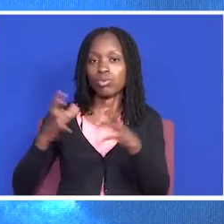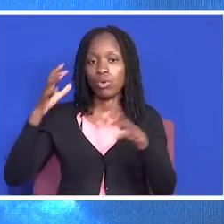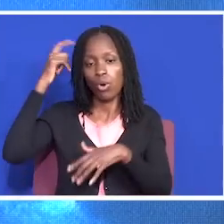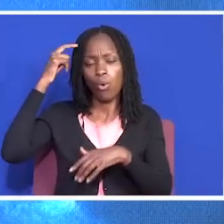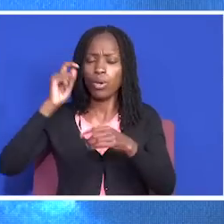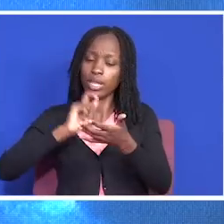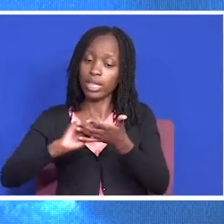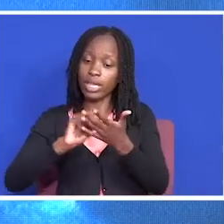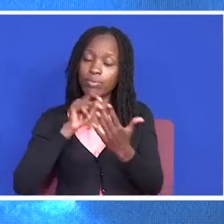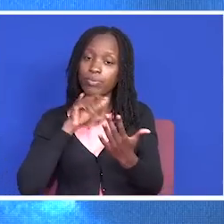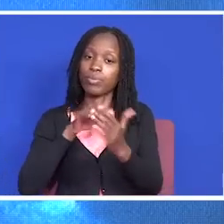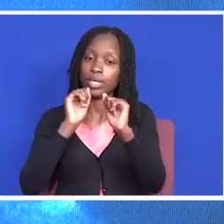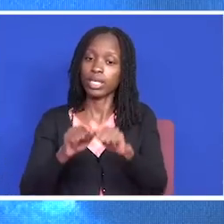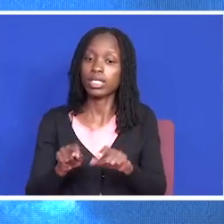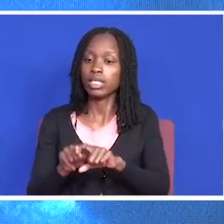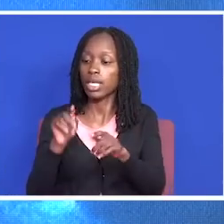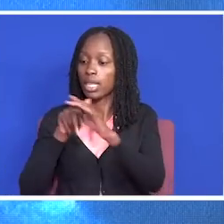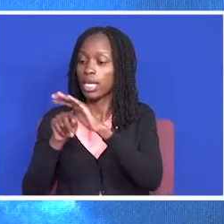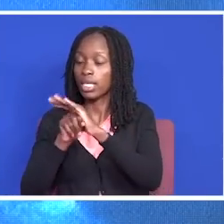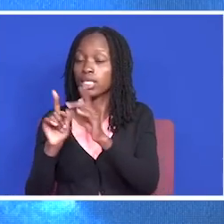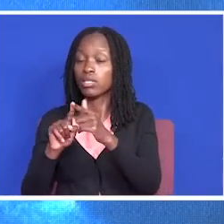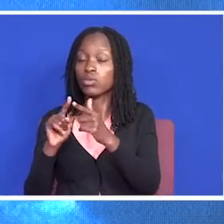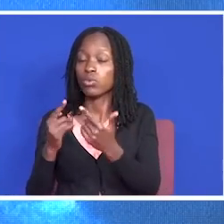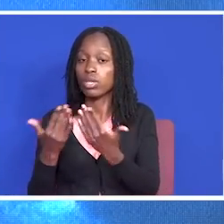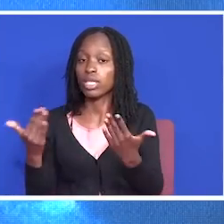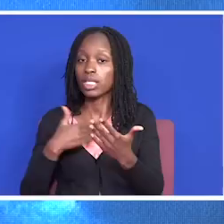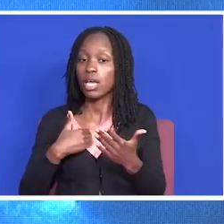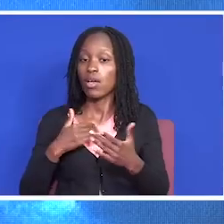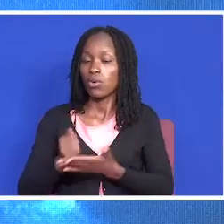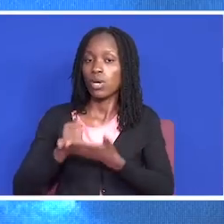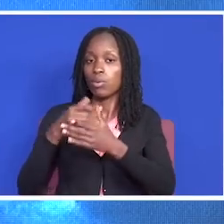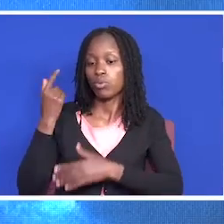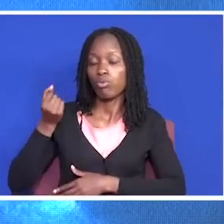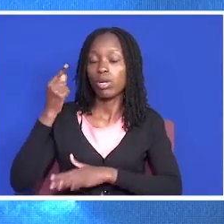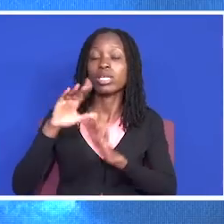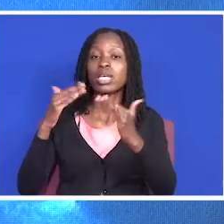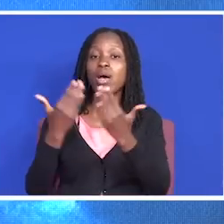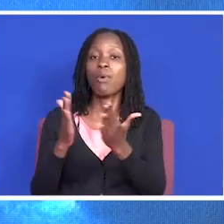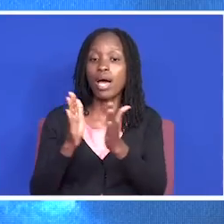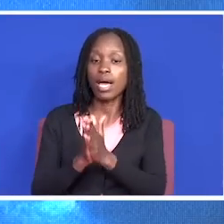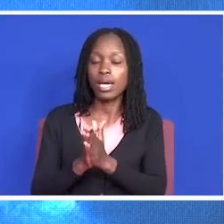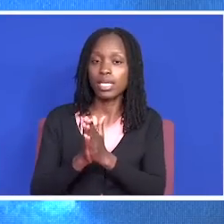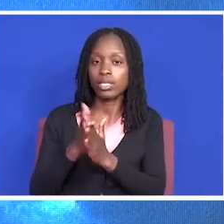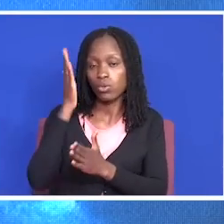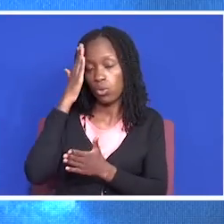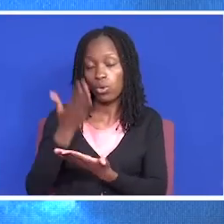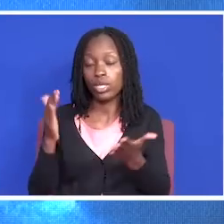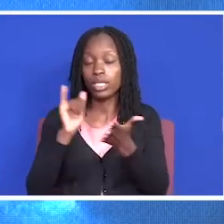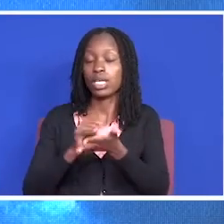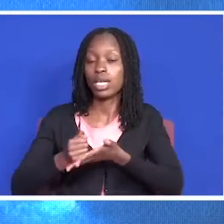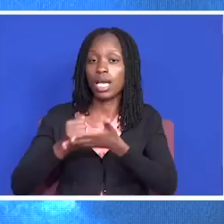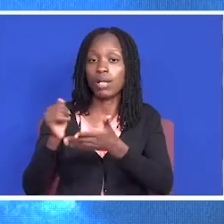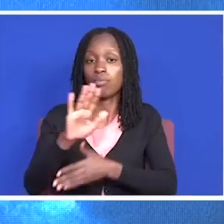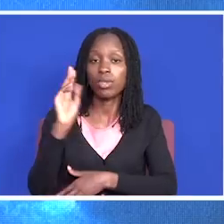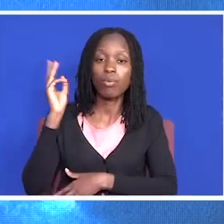able to read and write. They have access to things that can help him to understand the world and to know things that will help